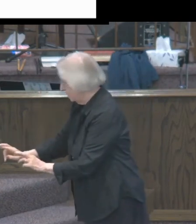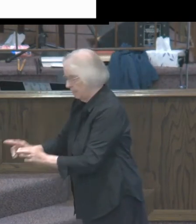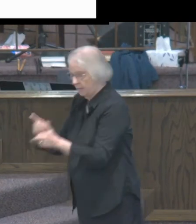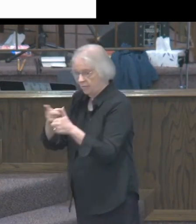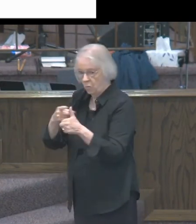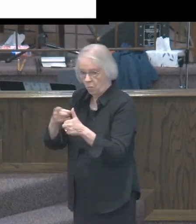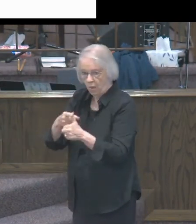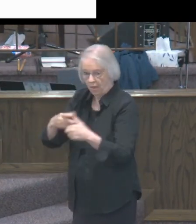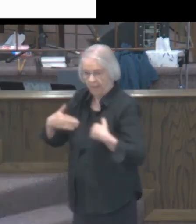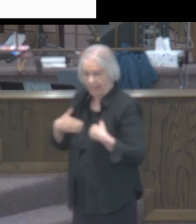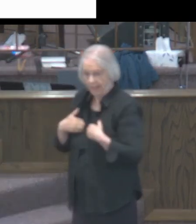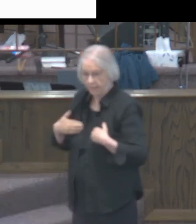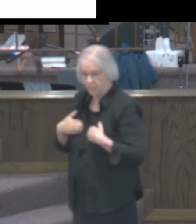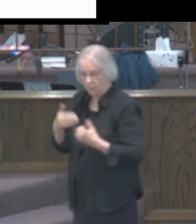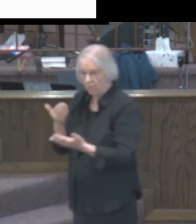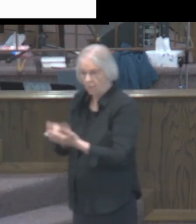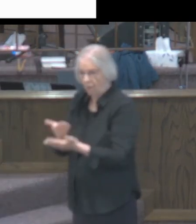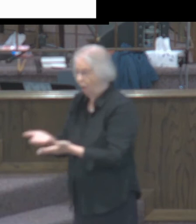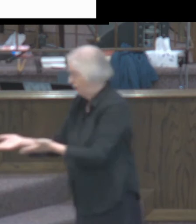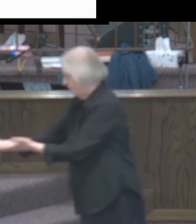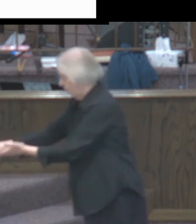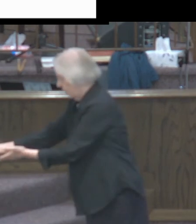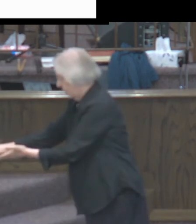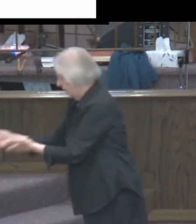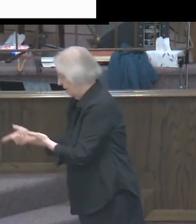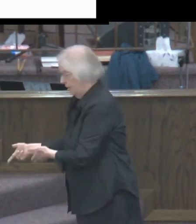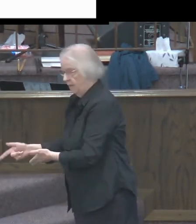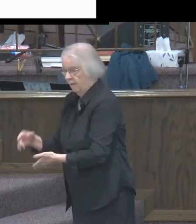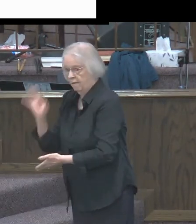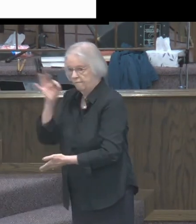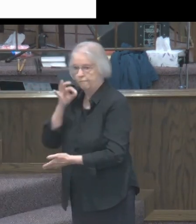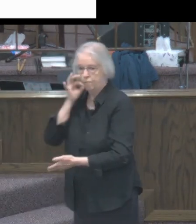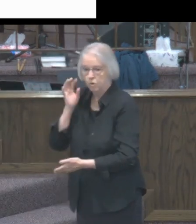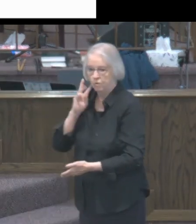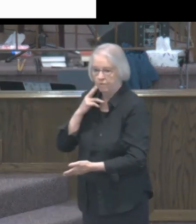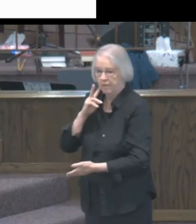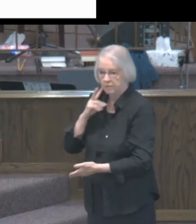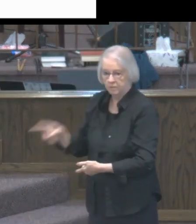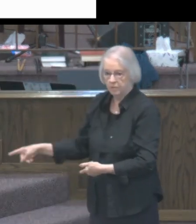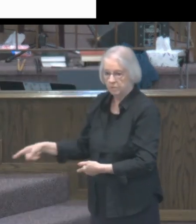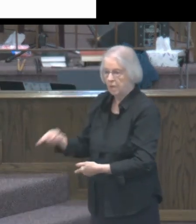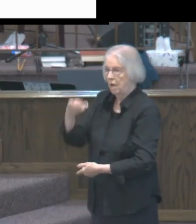his countenance fell. All right? First thing that happens with Cain is he got angry.